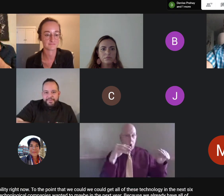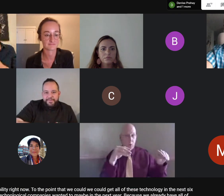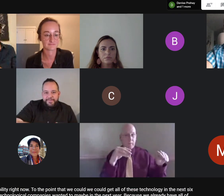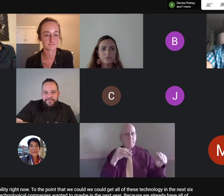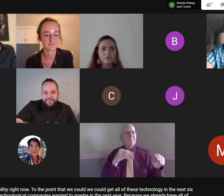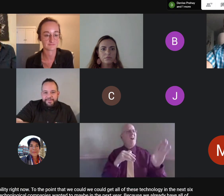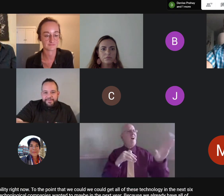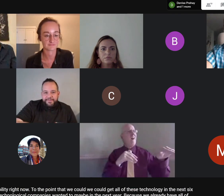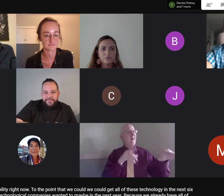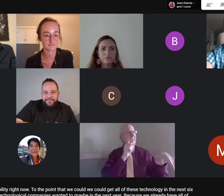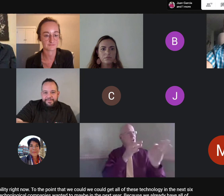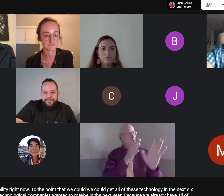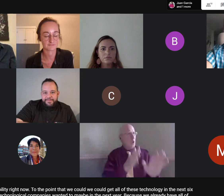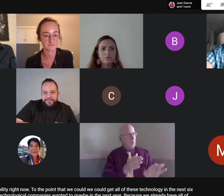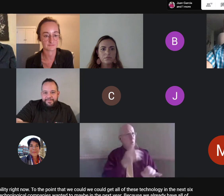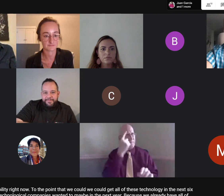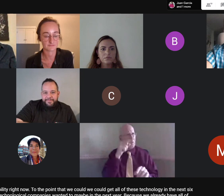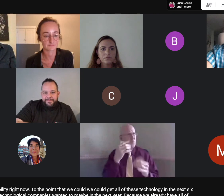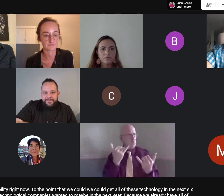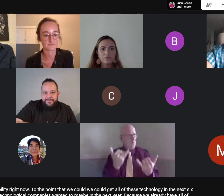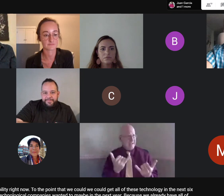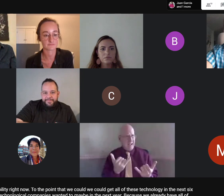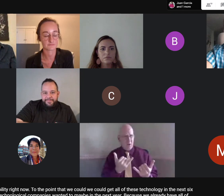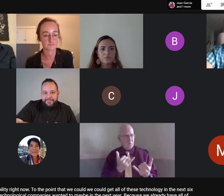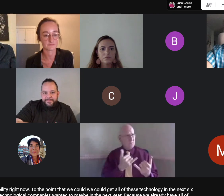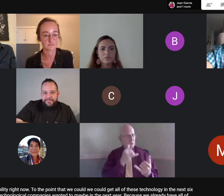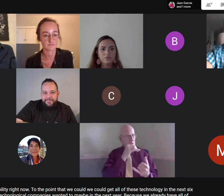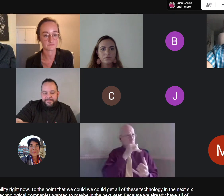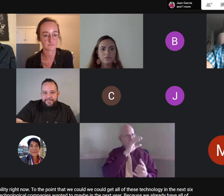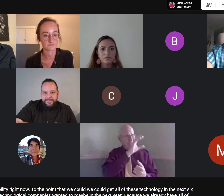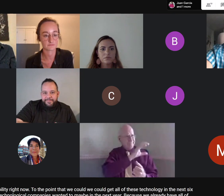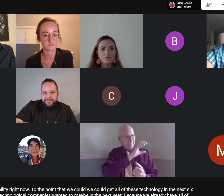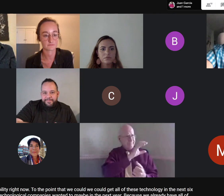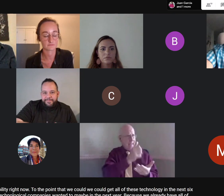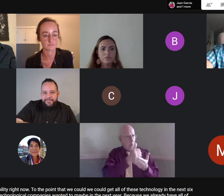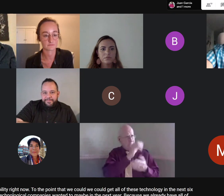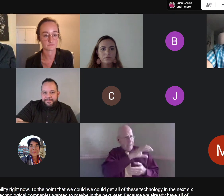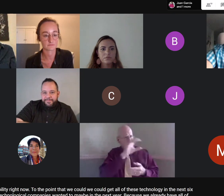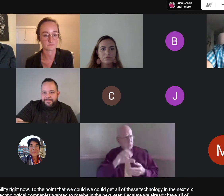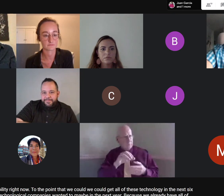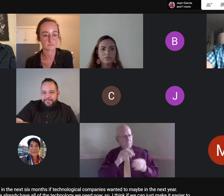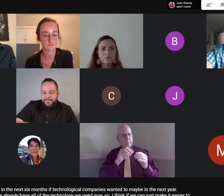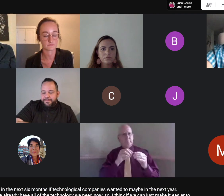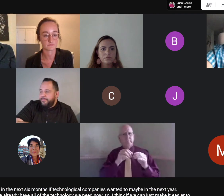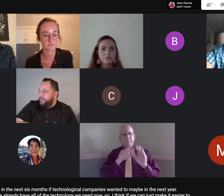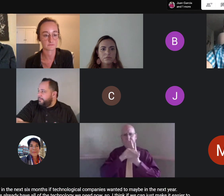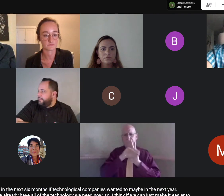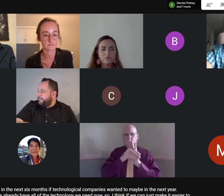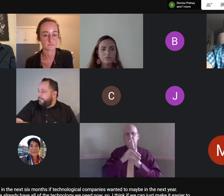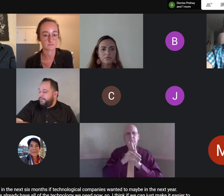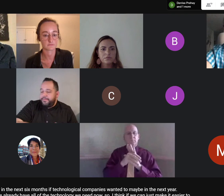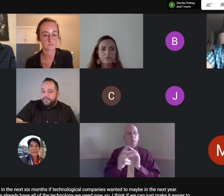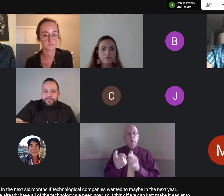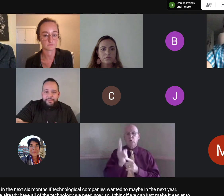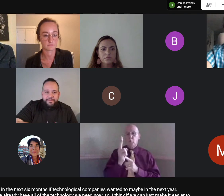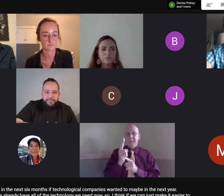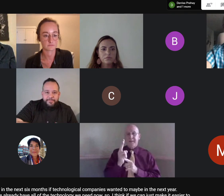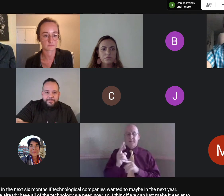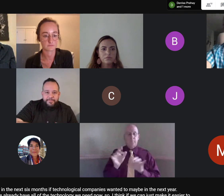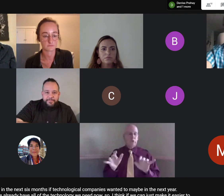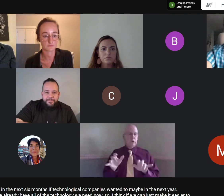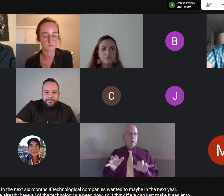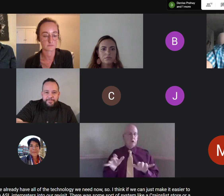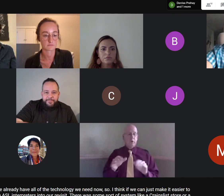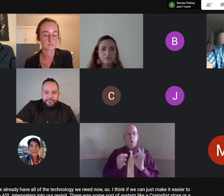hey, I need an interpreter for like right now to like closed caption my video. And then within 2 minutes, I have my video closed caption and with the interpreter